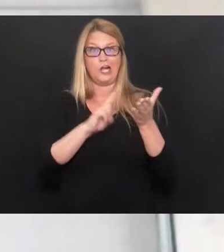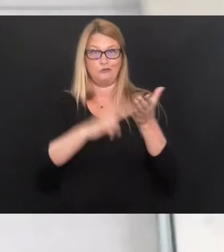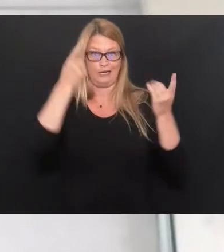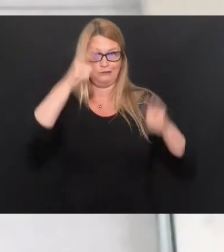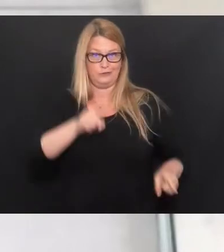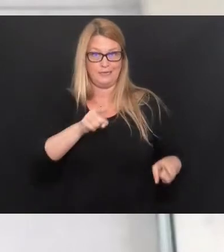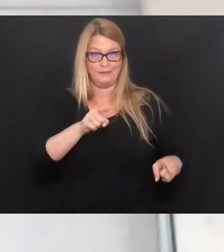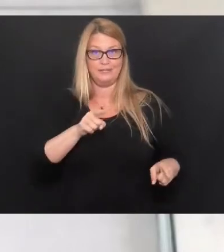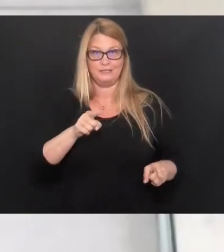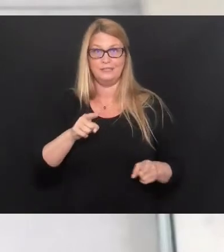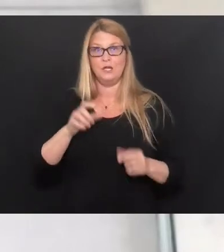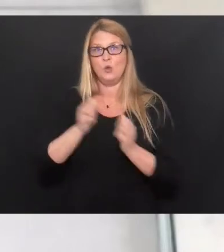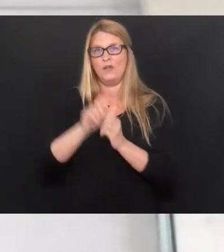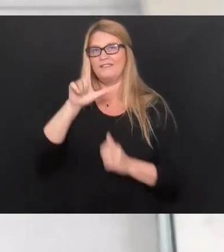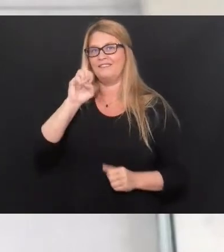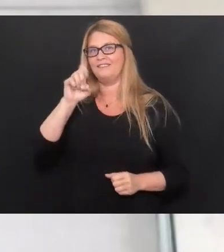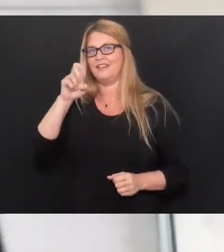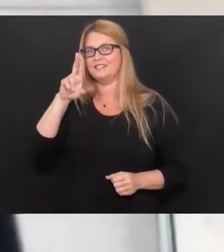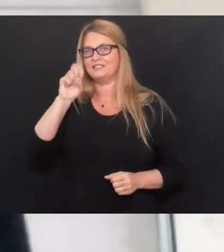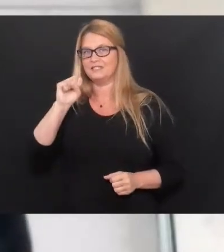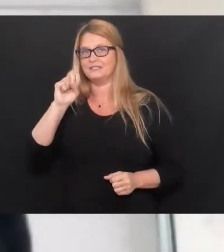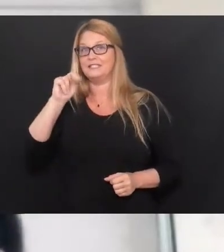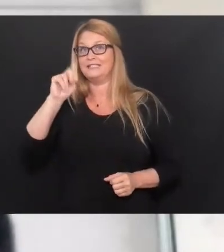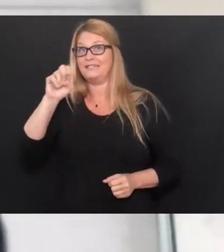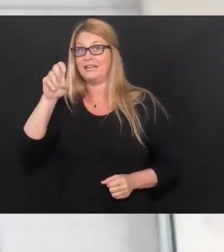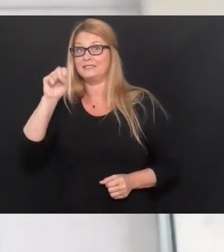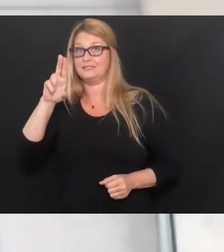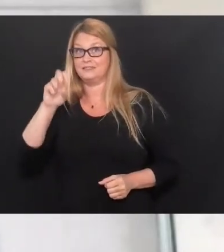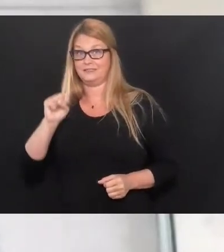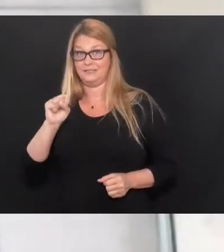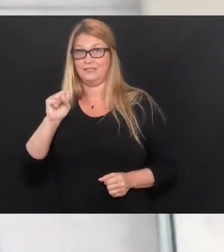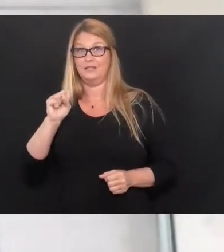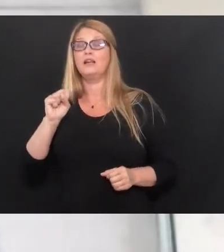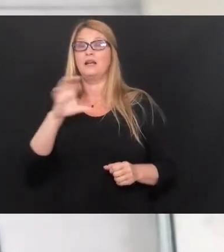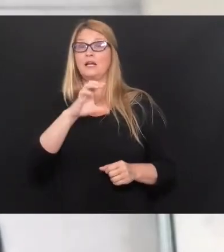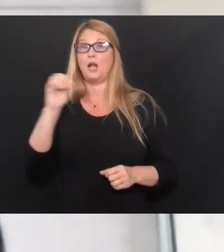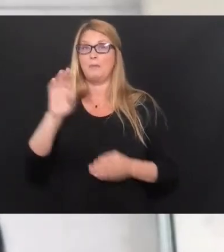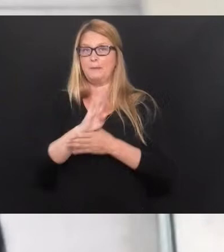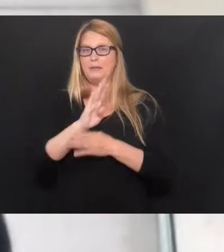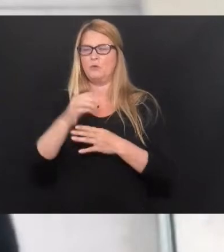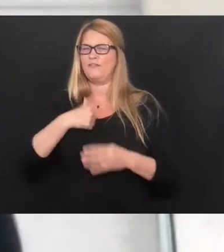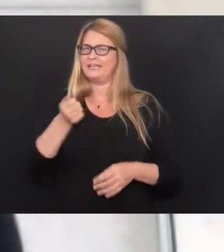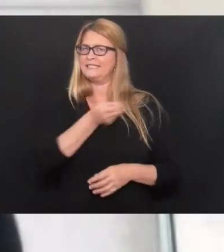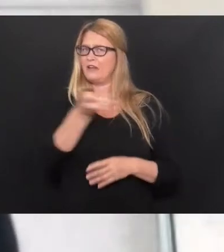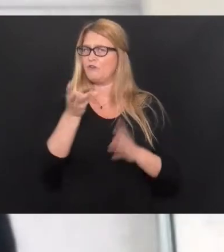a LexisNexis company. We had several meetings with our